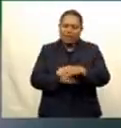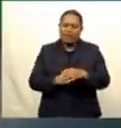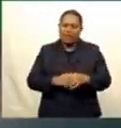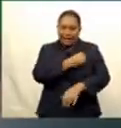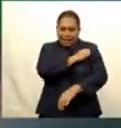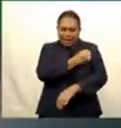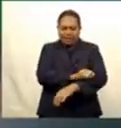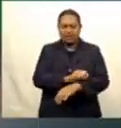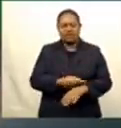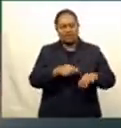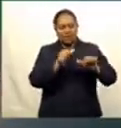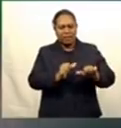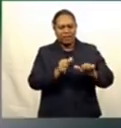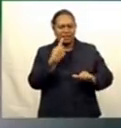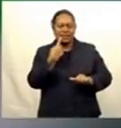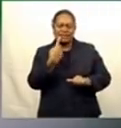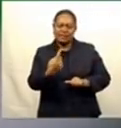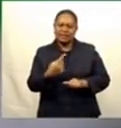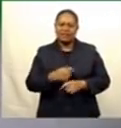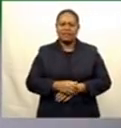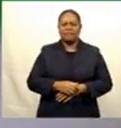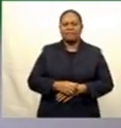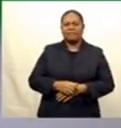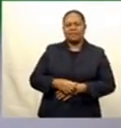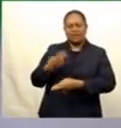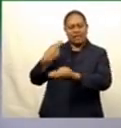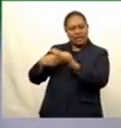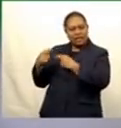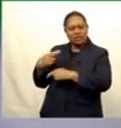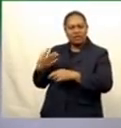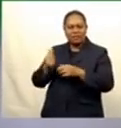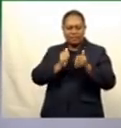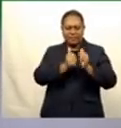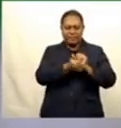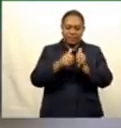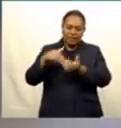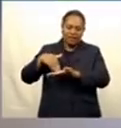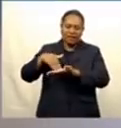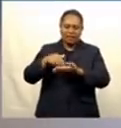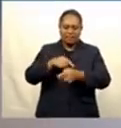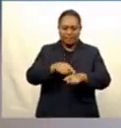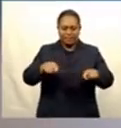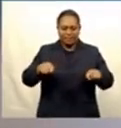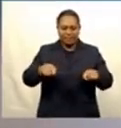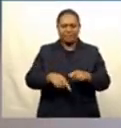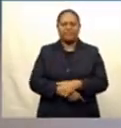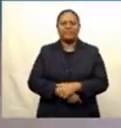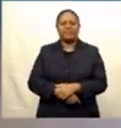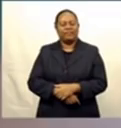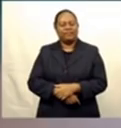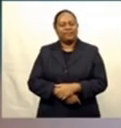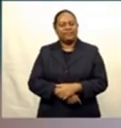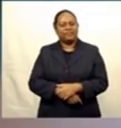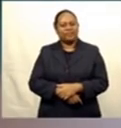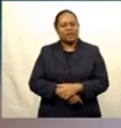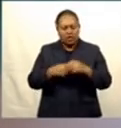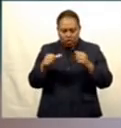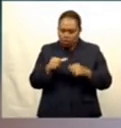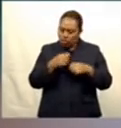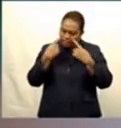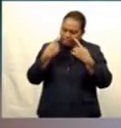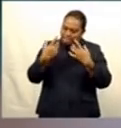Fiji President Della Shaw Elder says Vaivai's history with the sport will help them extensively. You need to set example for